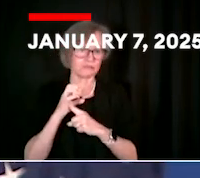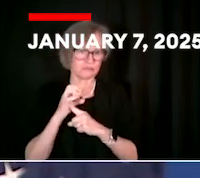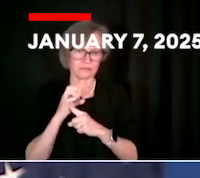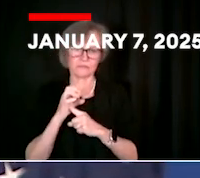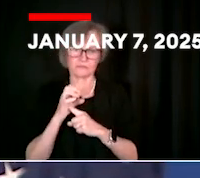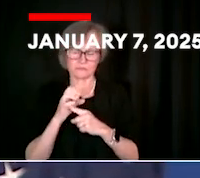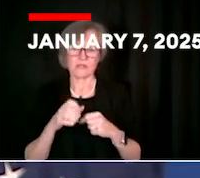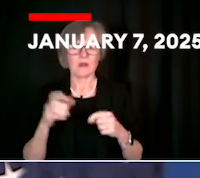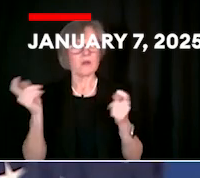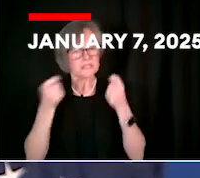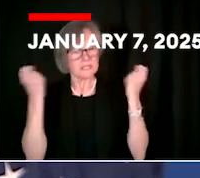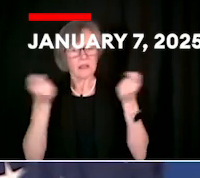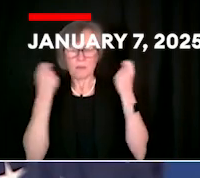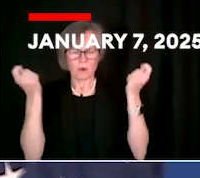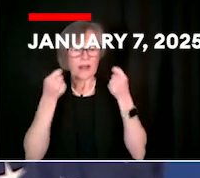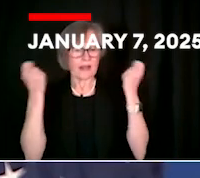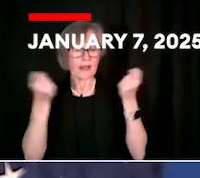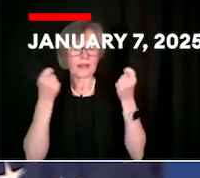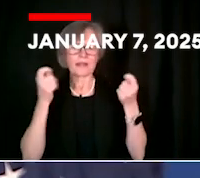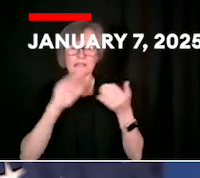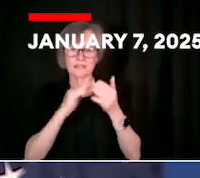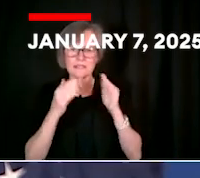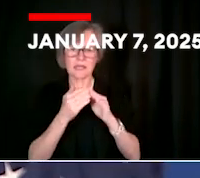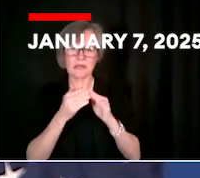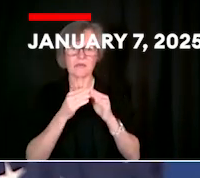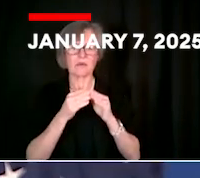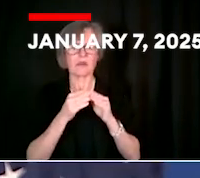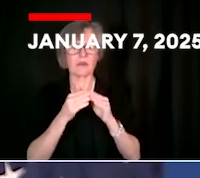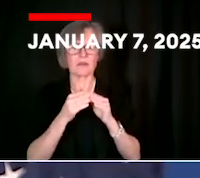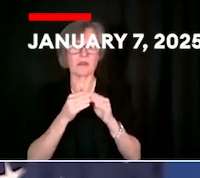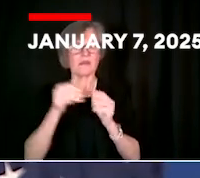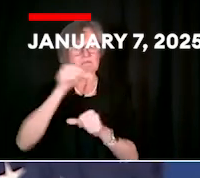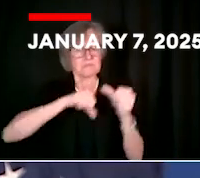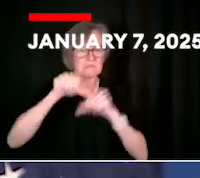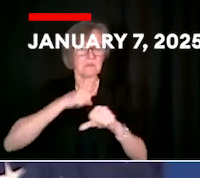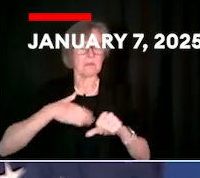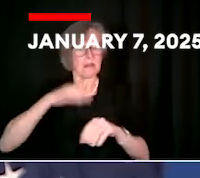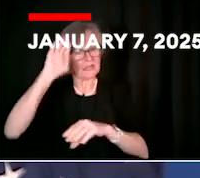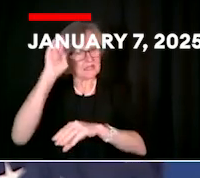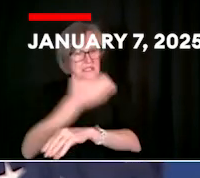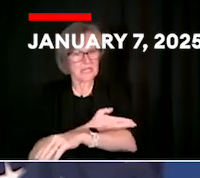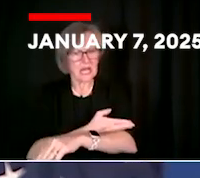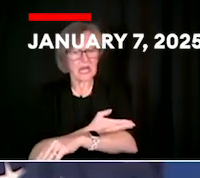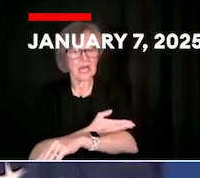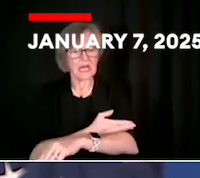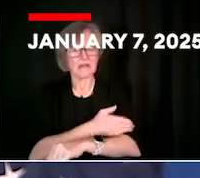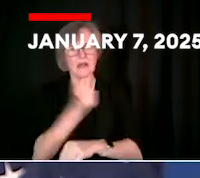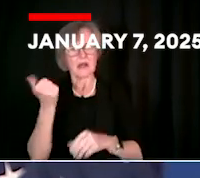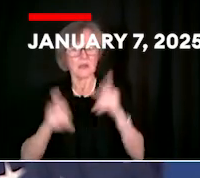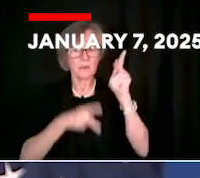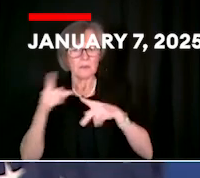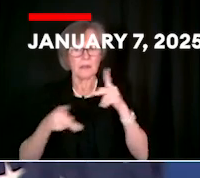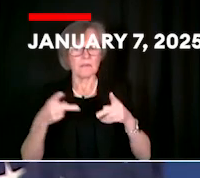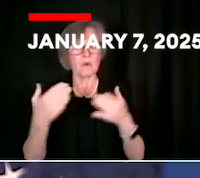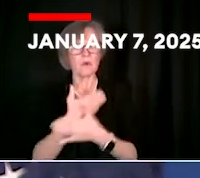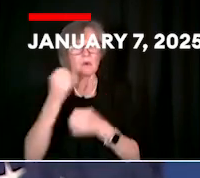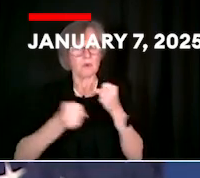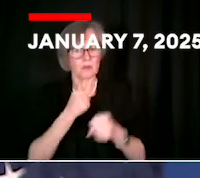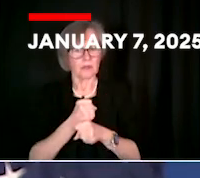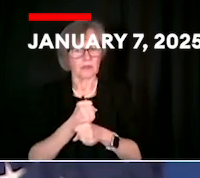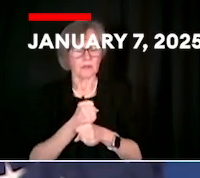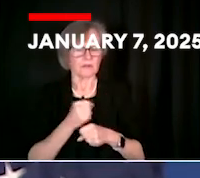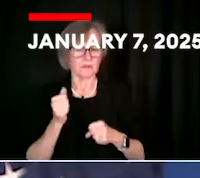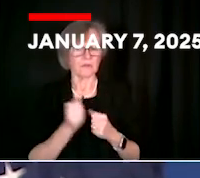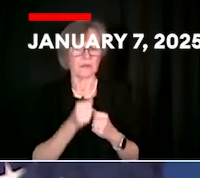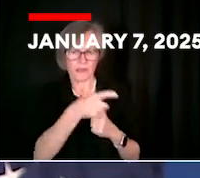were celebrating the city with a whole host of fun, hanging out with my son and some other people, bringing in New Year's with him. Where were you out celebrating? Thank